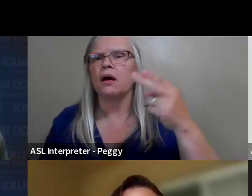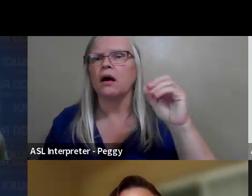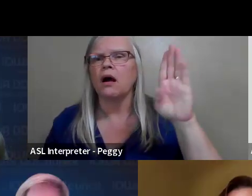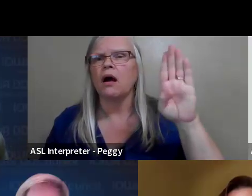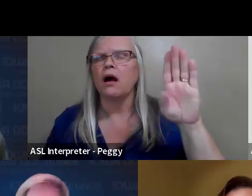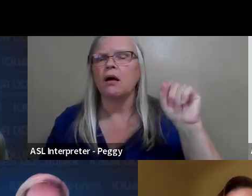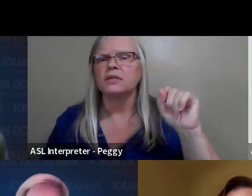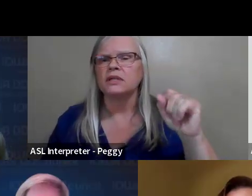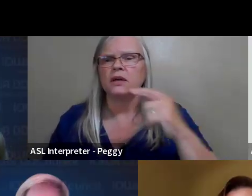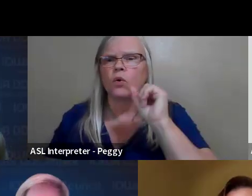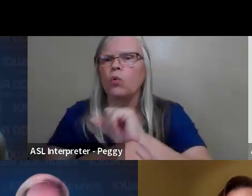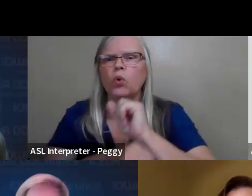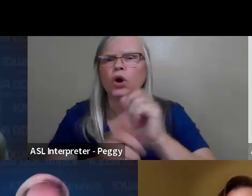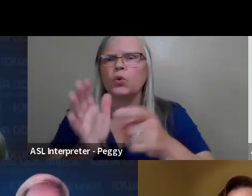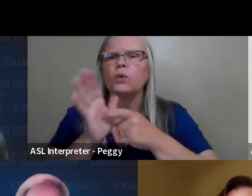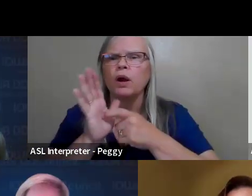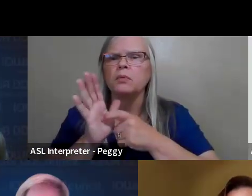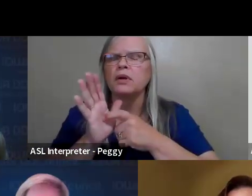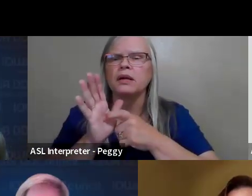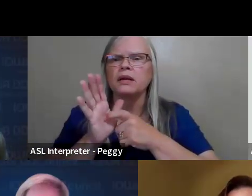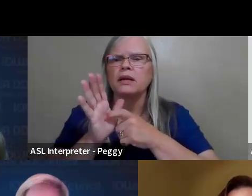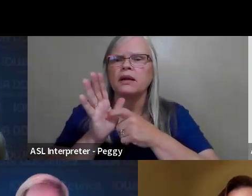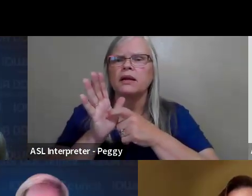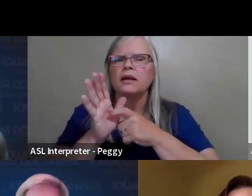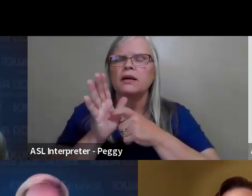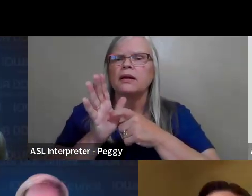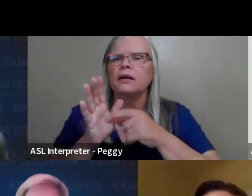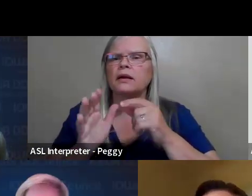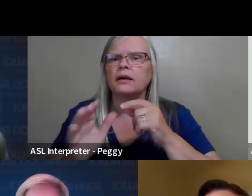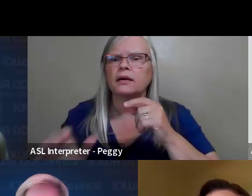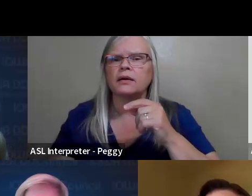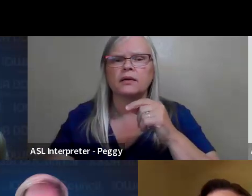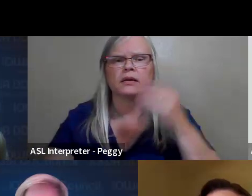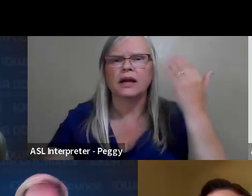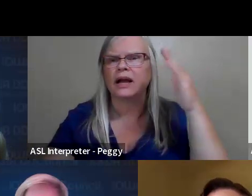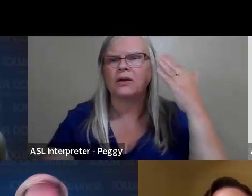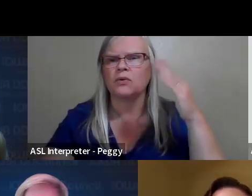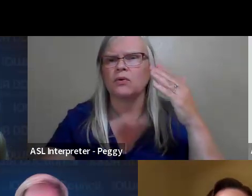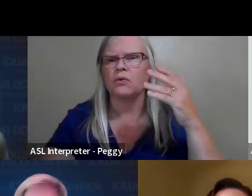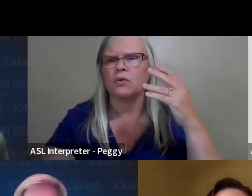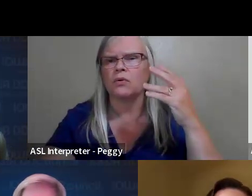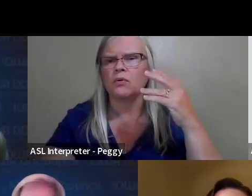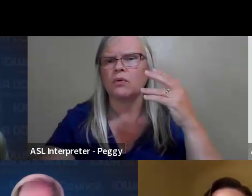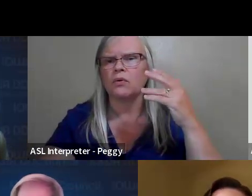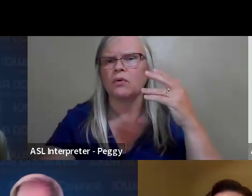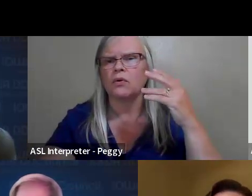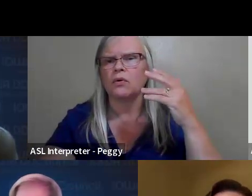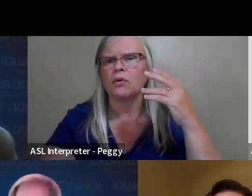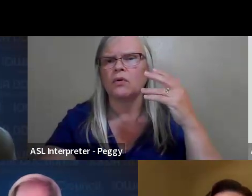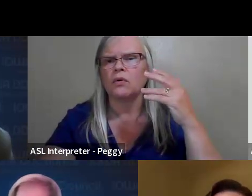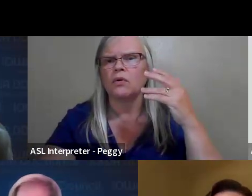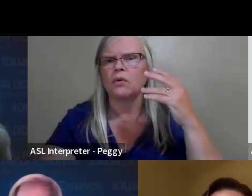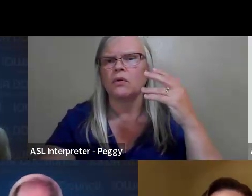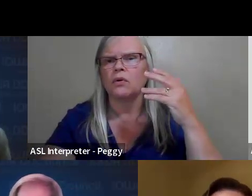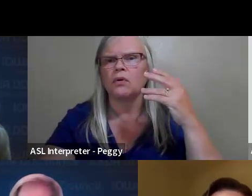work requirements. She didn't put the question in there. So I don't know if she wants to come off. I'm not